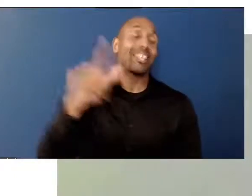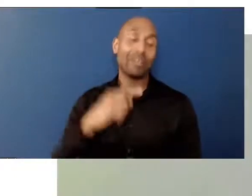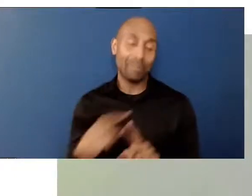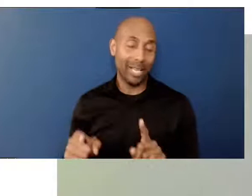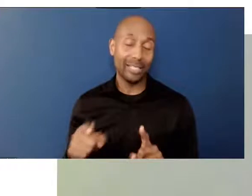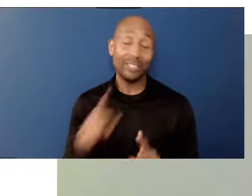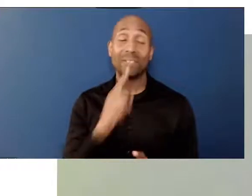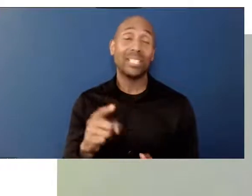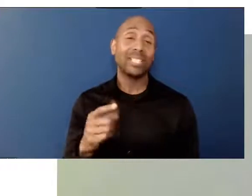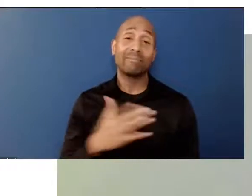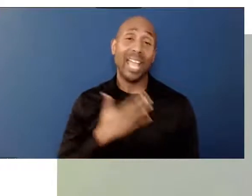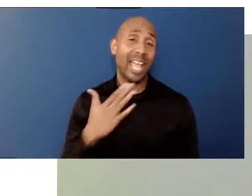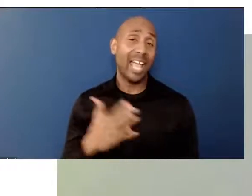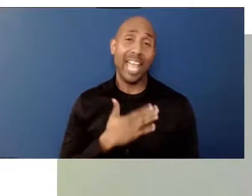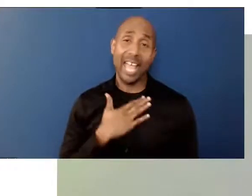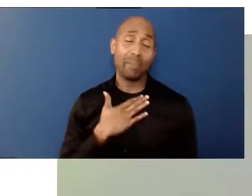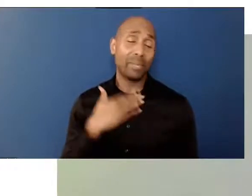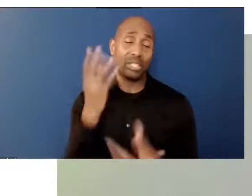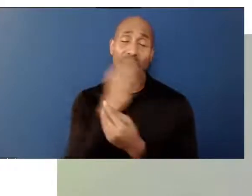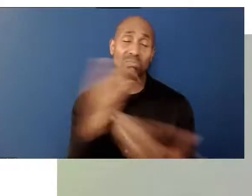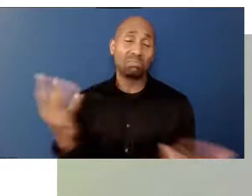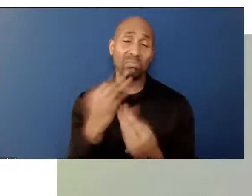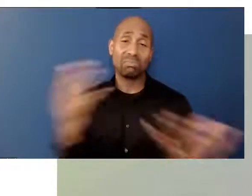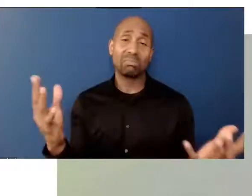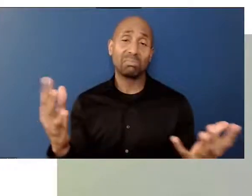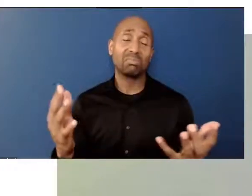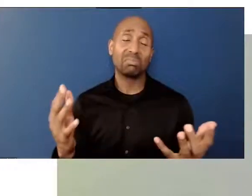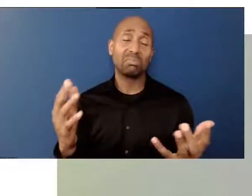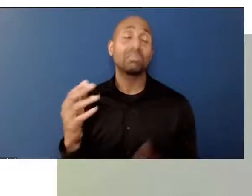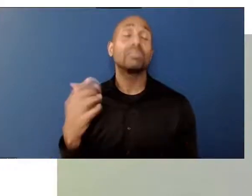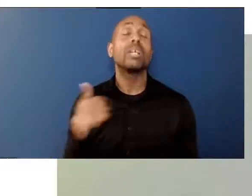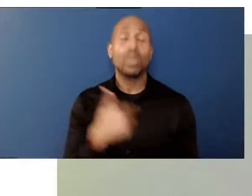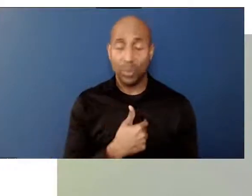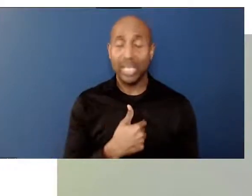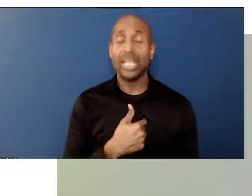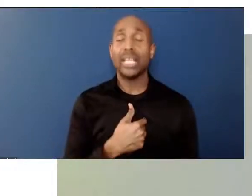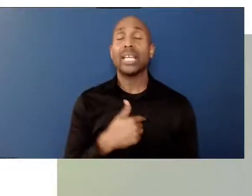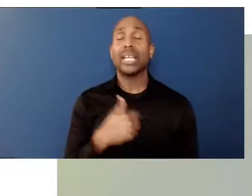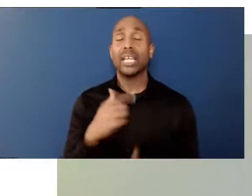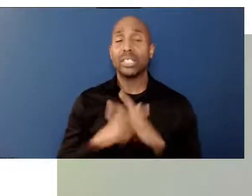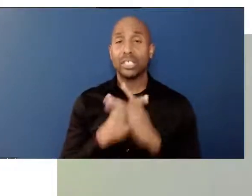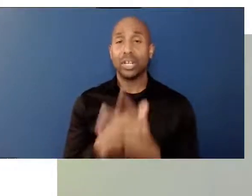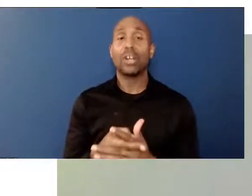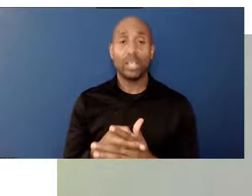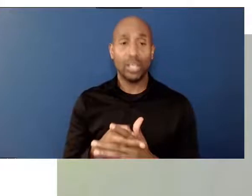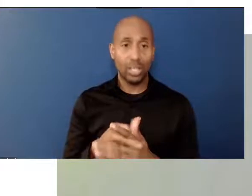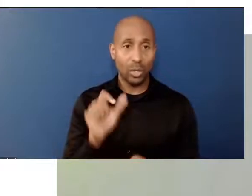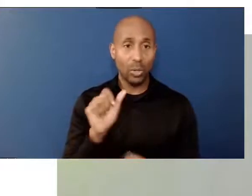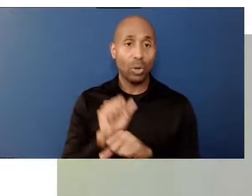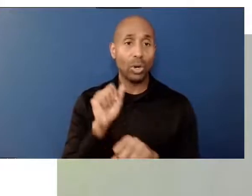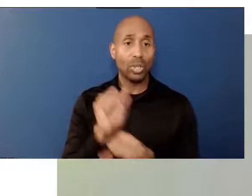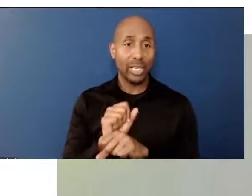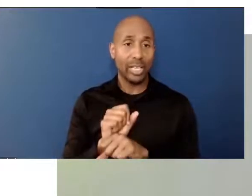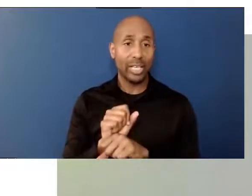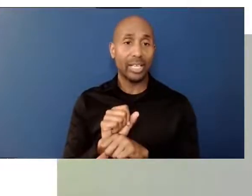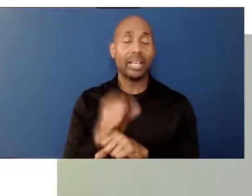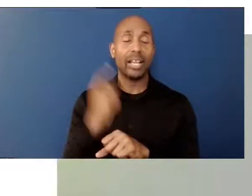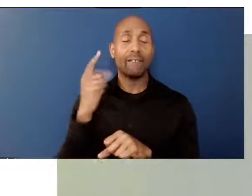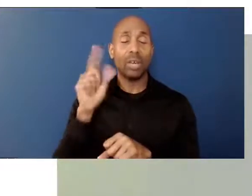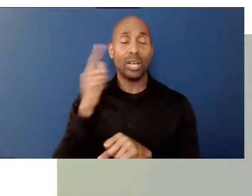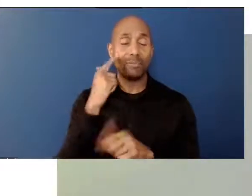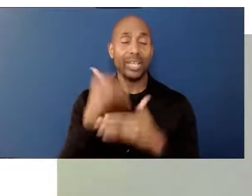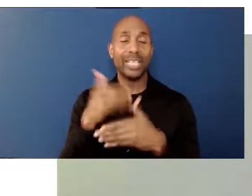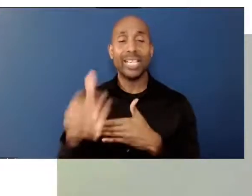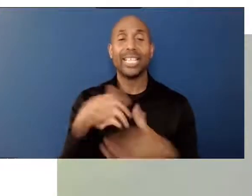to share with all of those who are watching today that we're starting work on government's next accessibility plan. So as Dawn mentioned, the